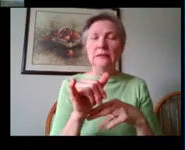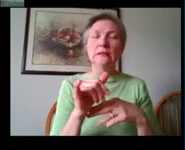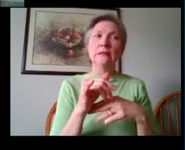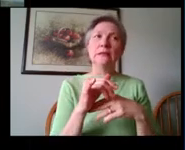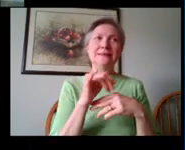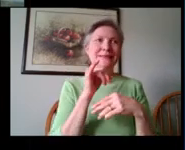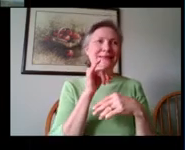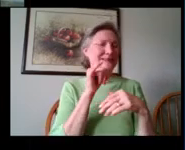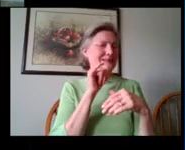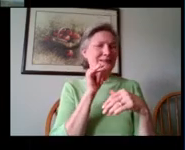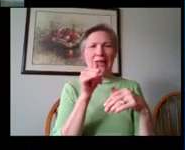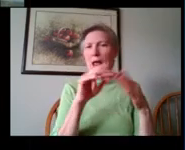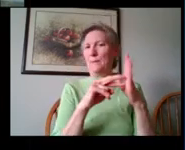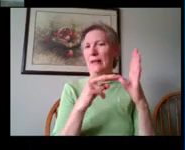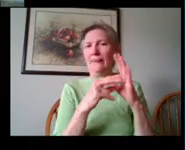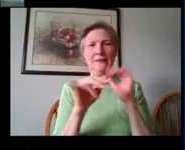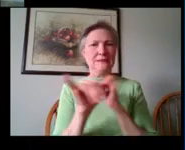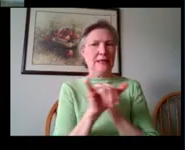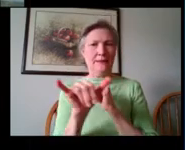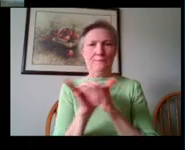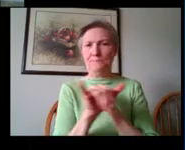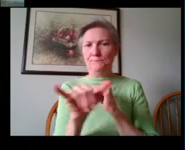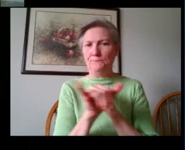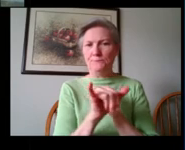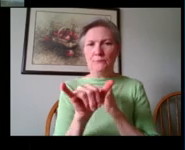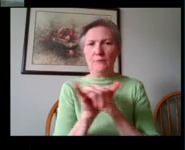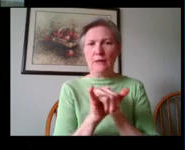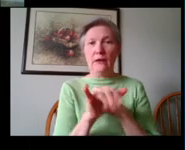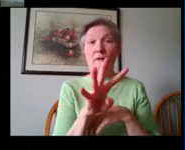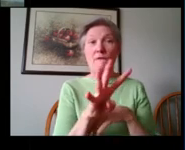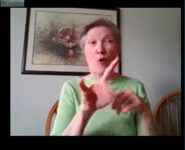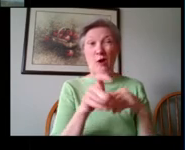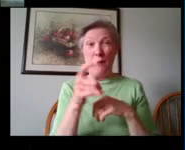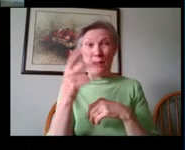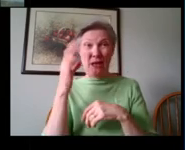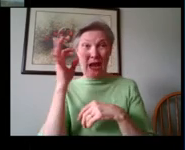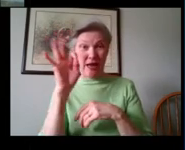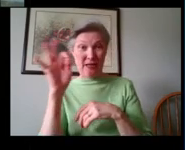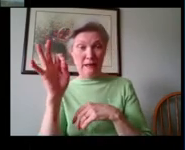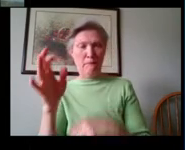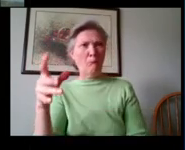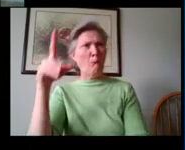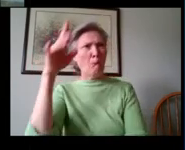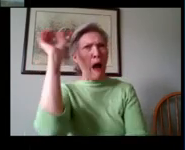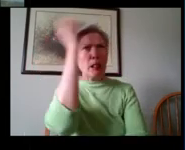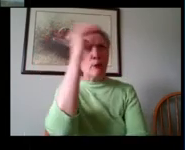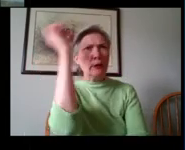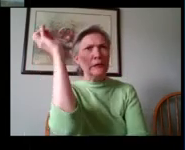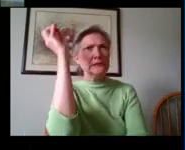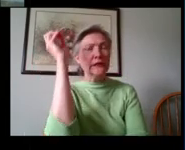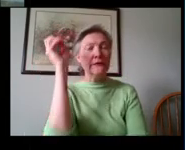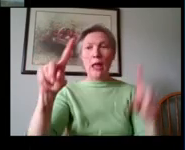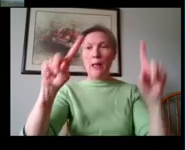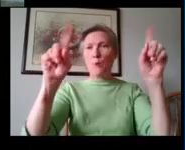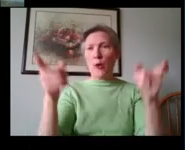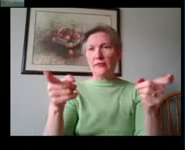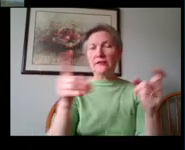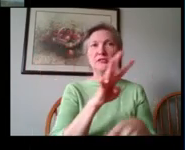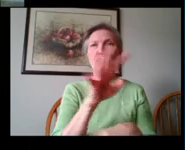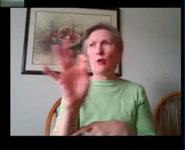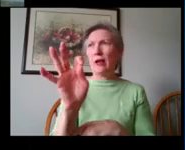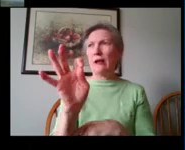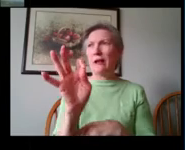the same thing, right? It does not mean an ordered pair. If you just say 4, 9, I don't know what you're talking about. If you say parentheses 4, 9, it